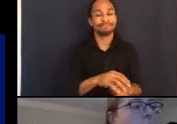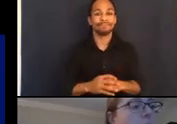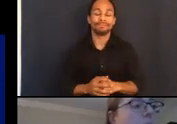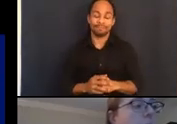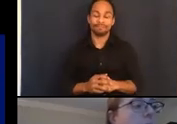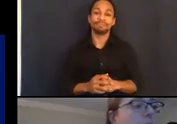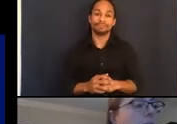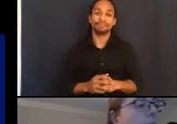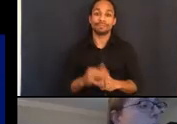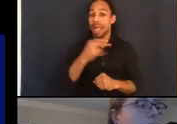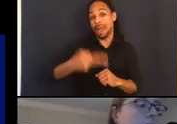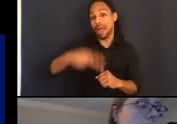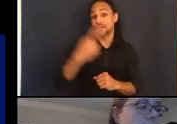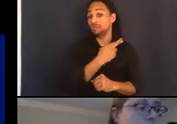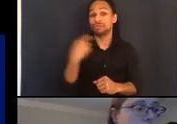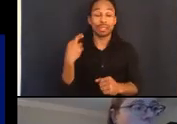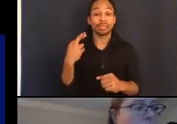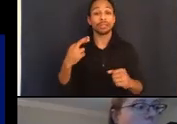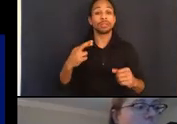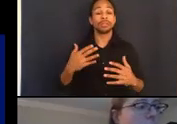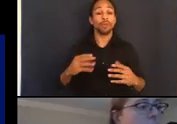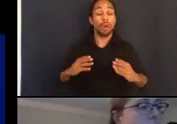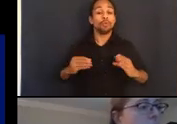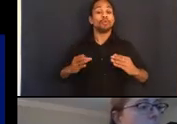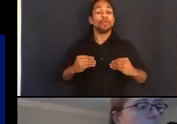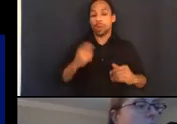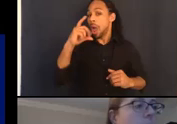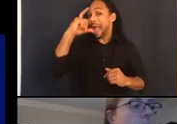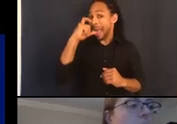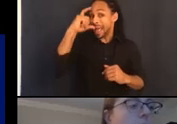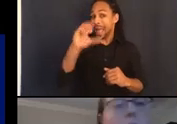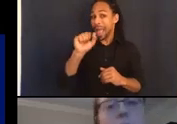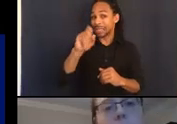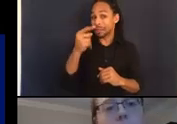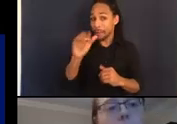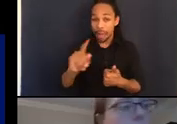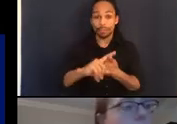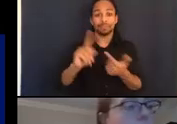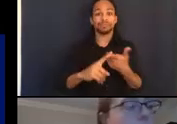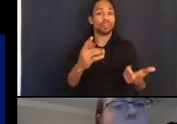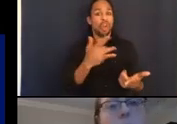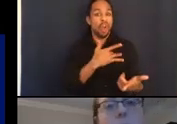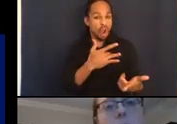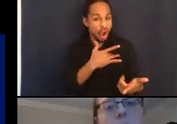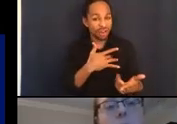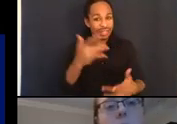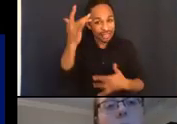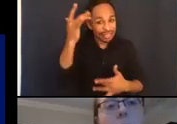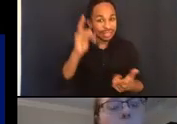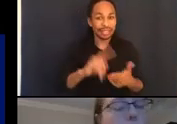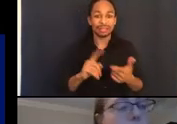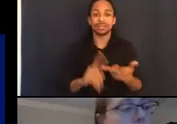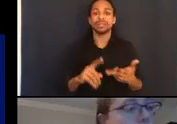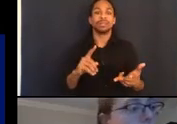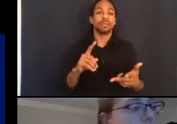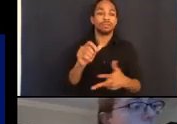color are at higher risk of asthma, heart disease, diabetes, lots of other factors that can make the virus